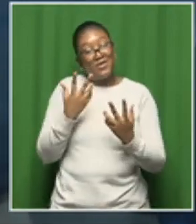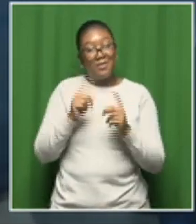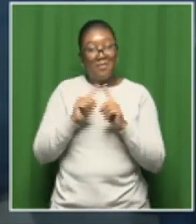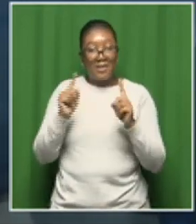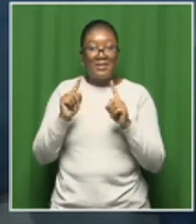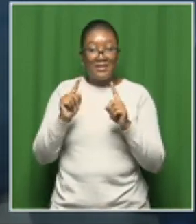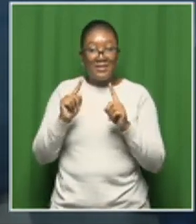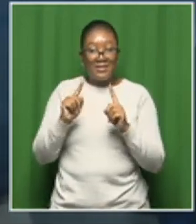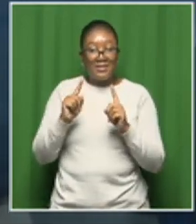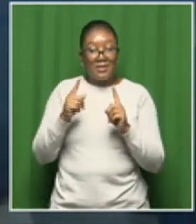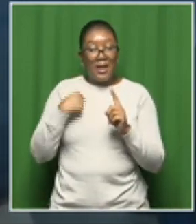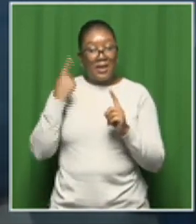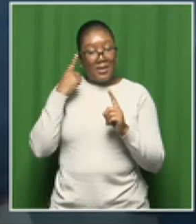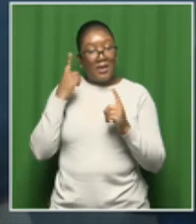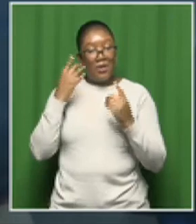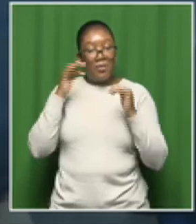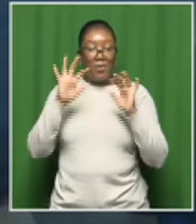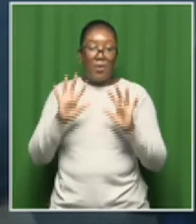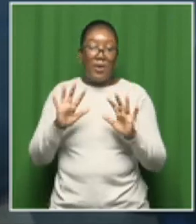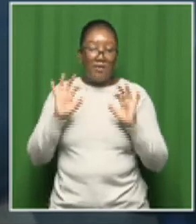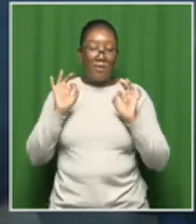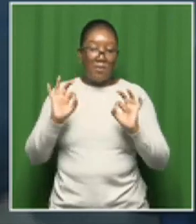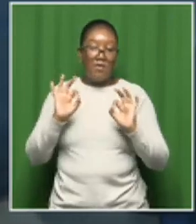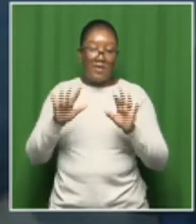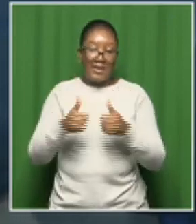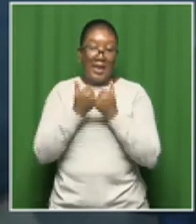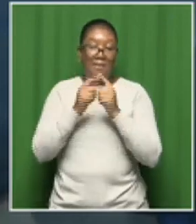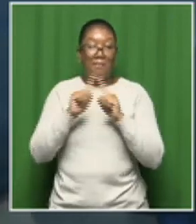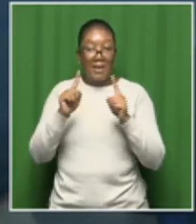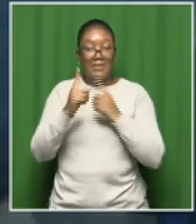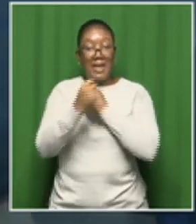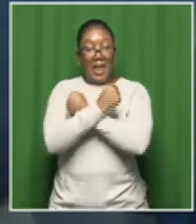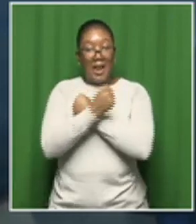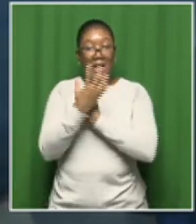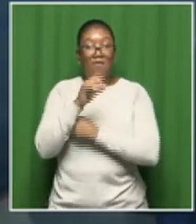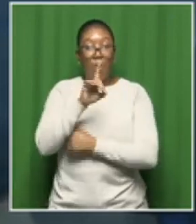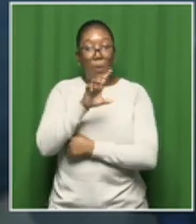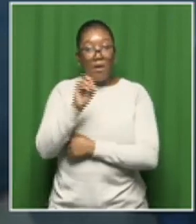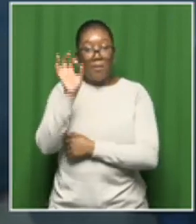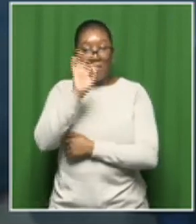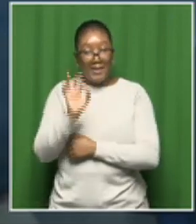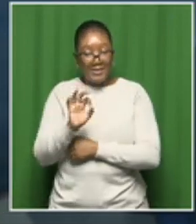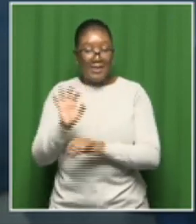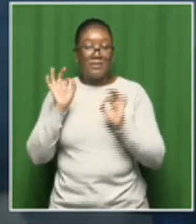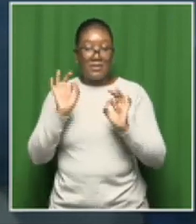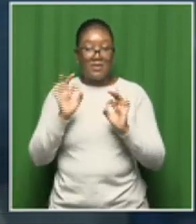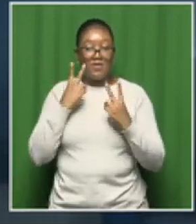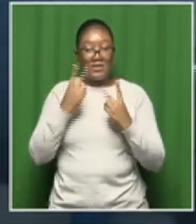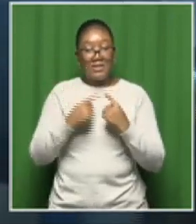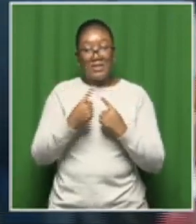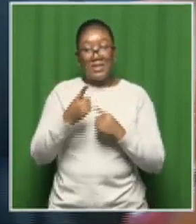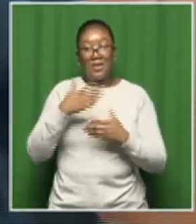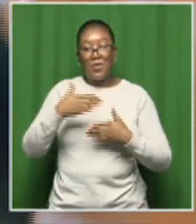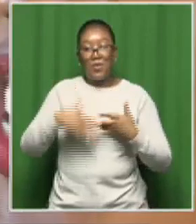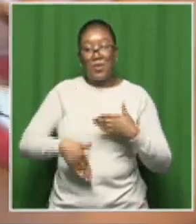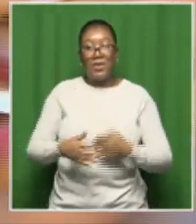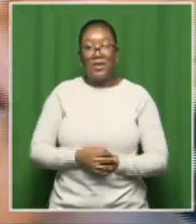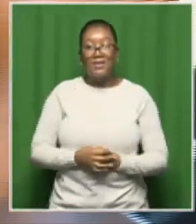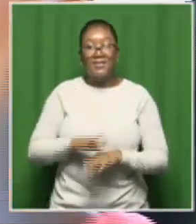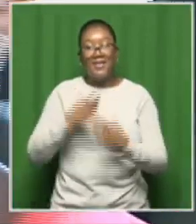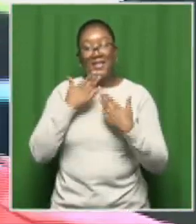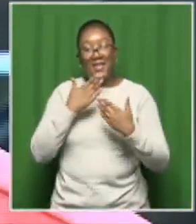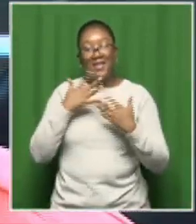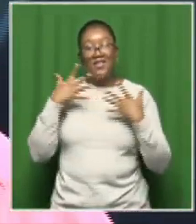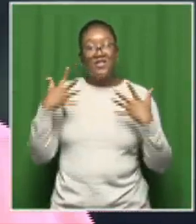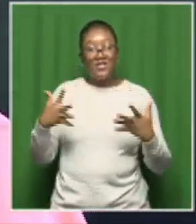it's going to be a phenomenal game. And, Pirates have a 100% record. I think that is on the line this weekend, definitely. All right, thank you so